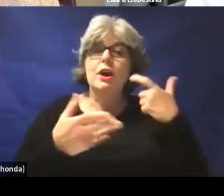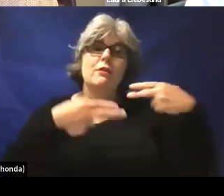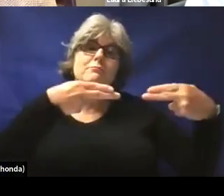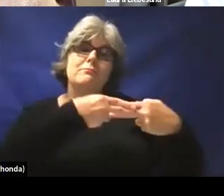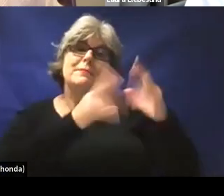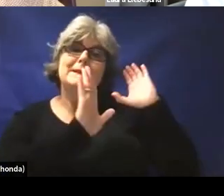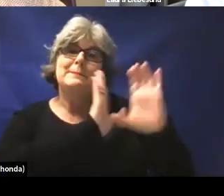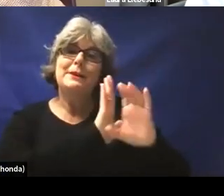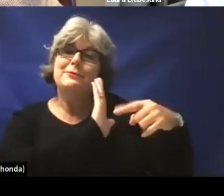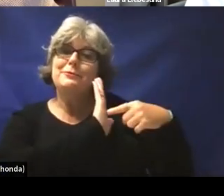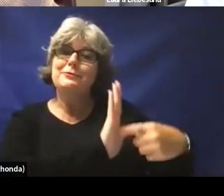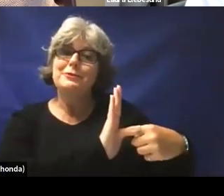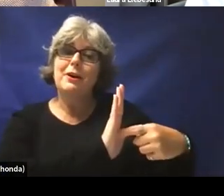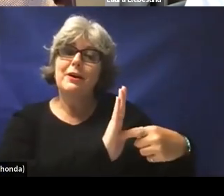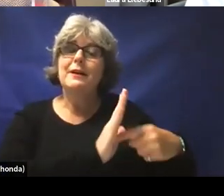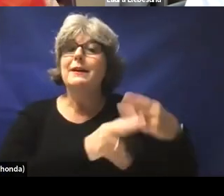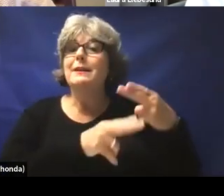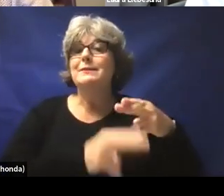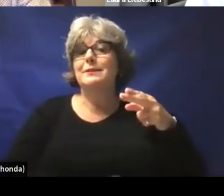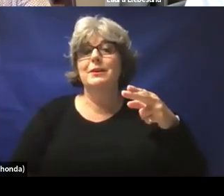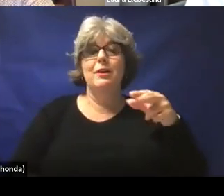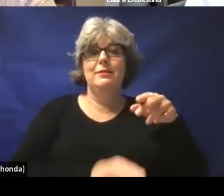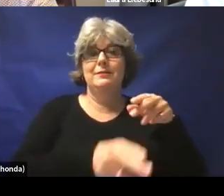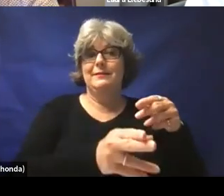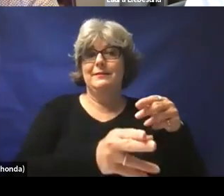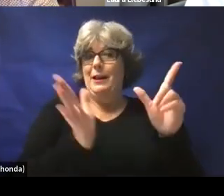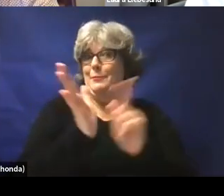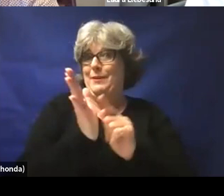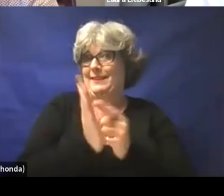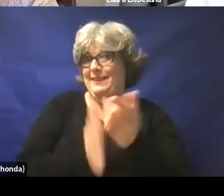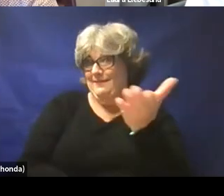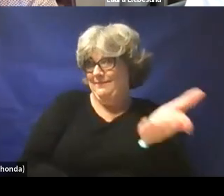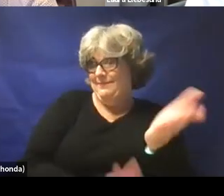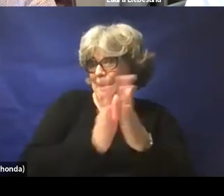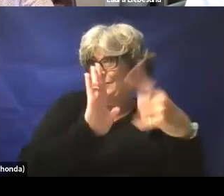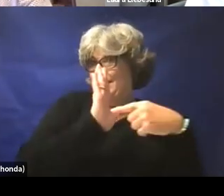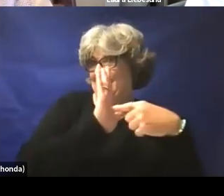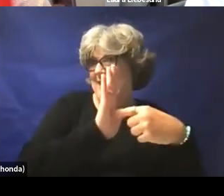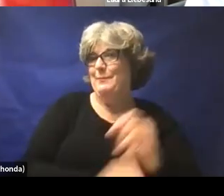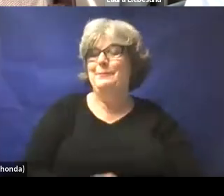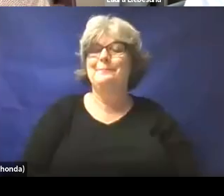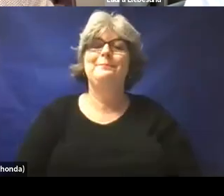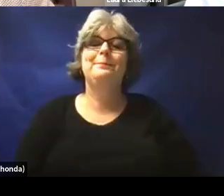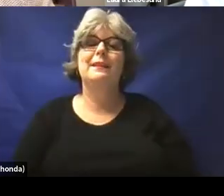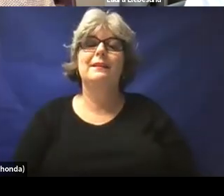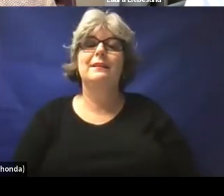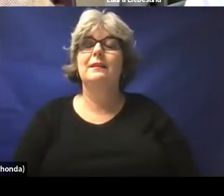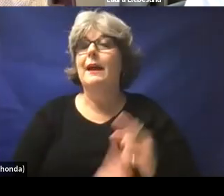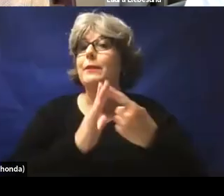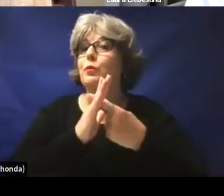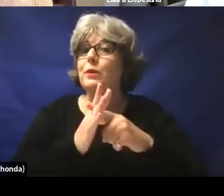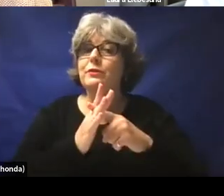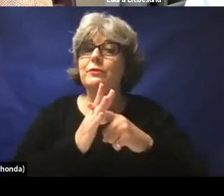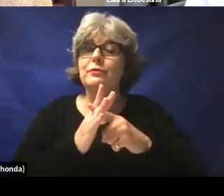picture along with his book. It's called The Ideal Bartender. I've got a reprinted copy right here. And you can get his original recipes